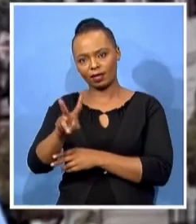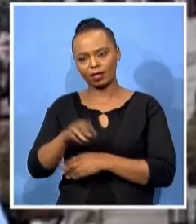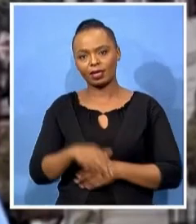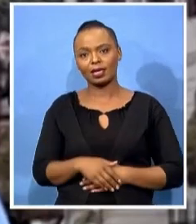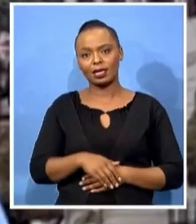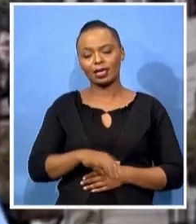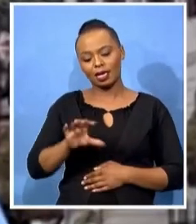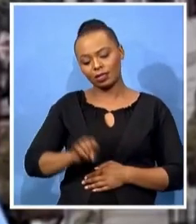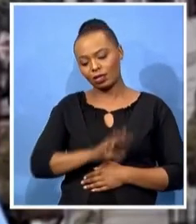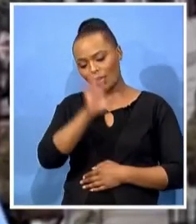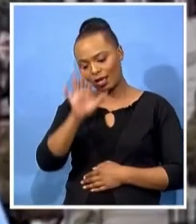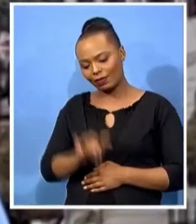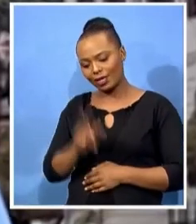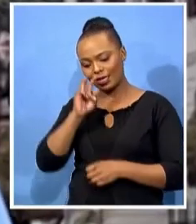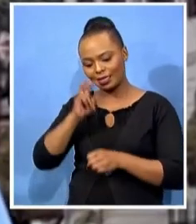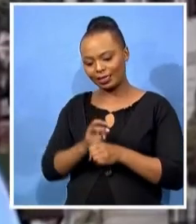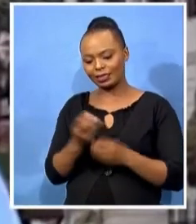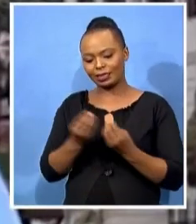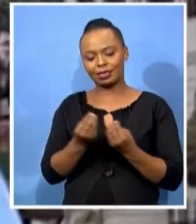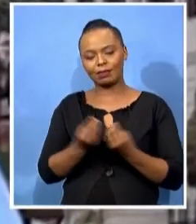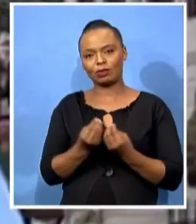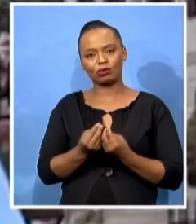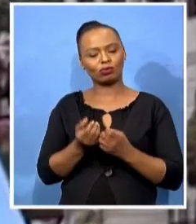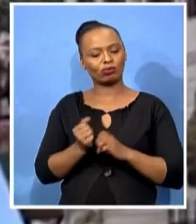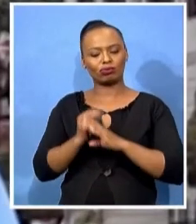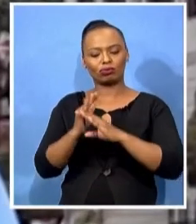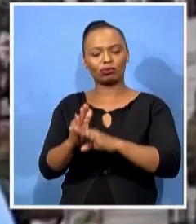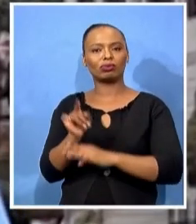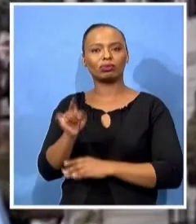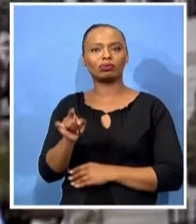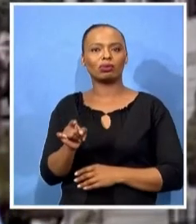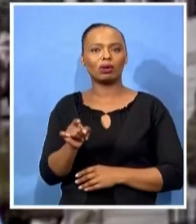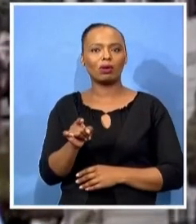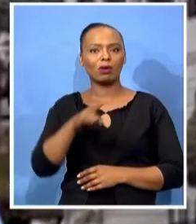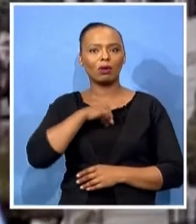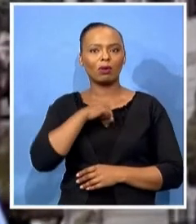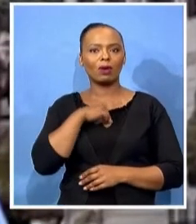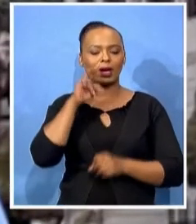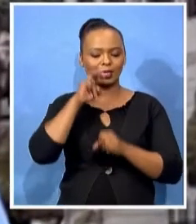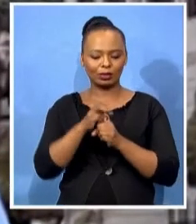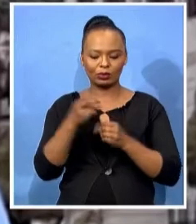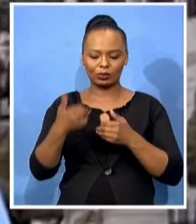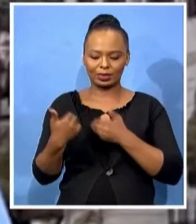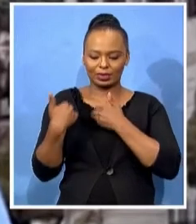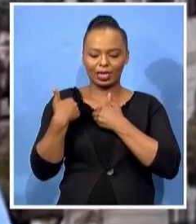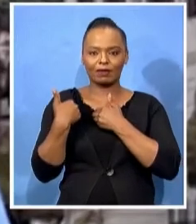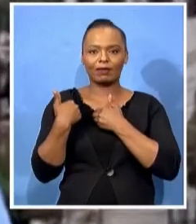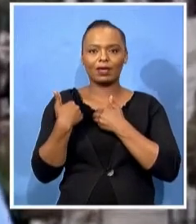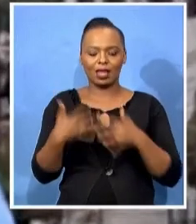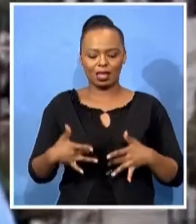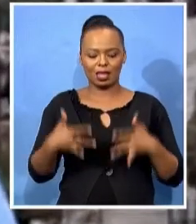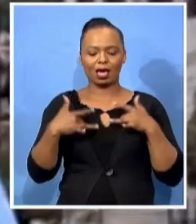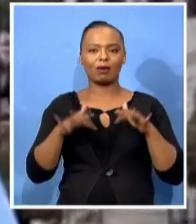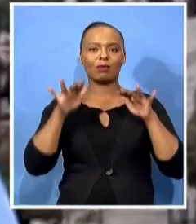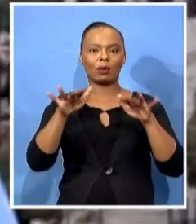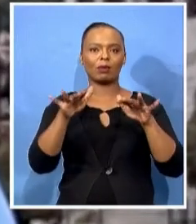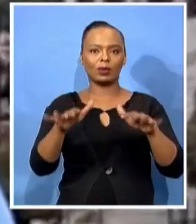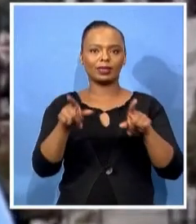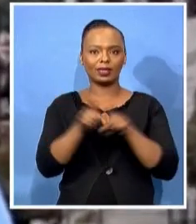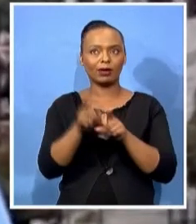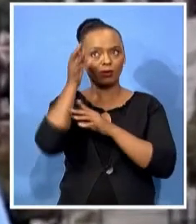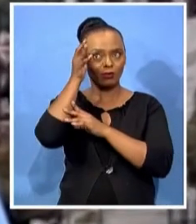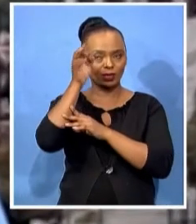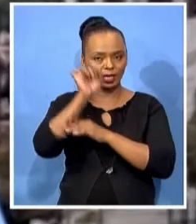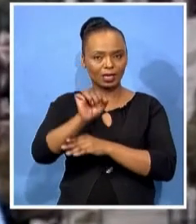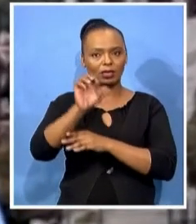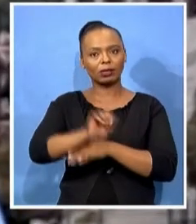costs for the sake of saving human lives and South Africa's future in general. At present, there are serious gaps in communication from